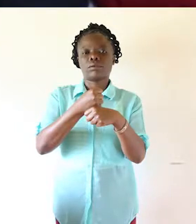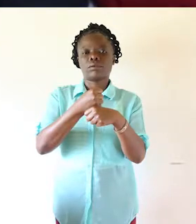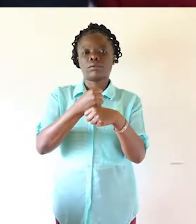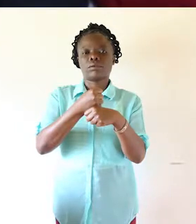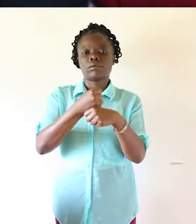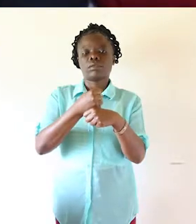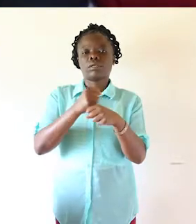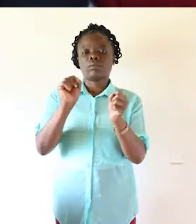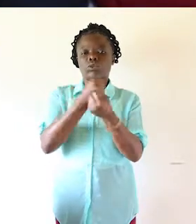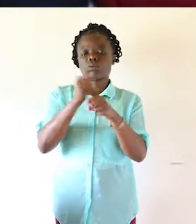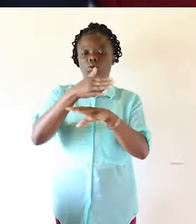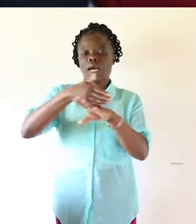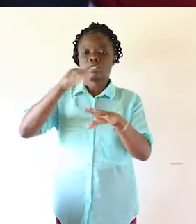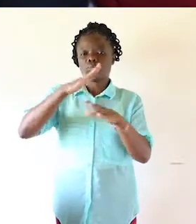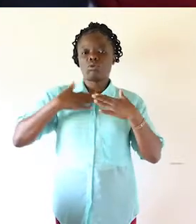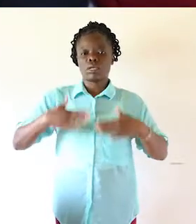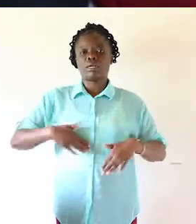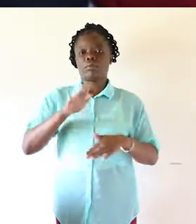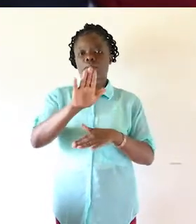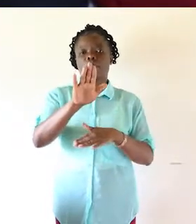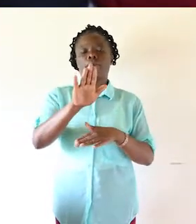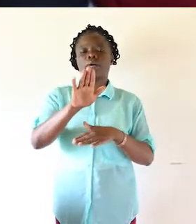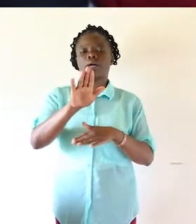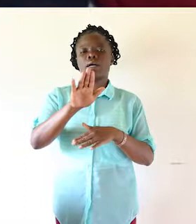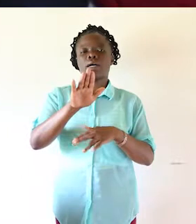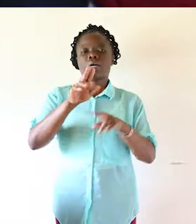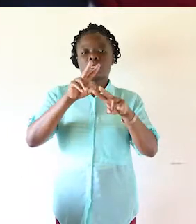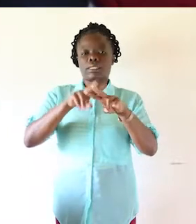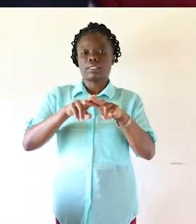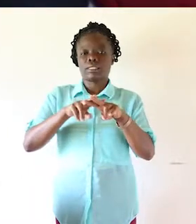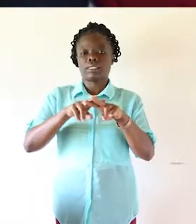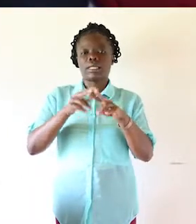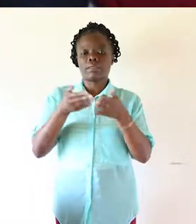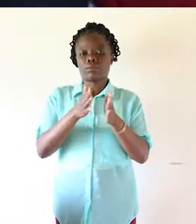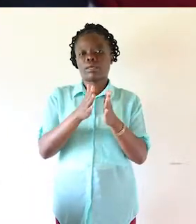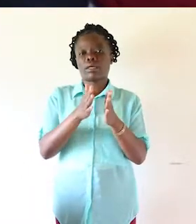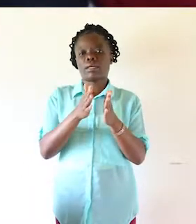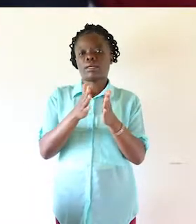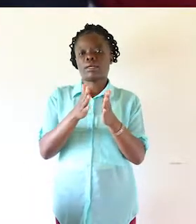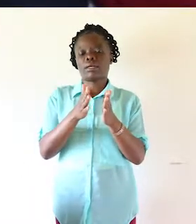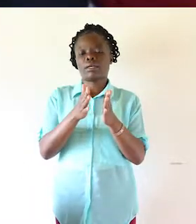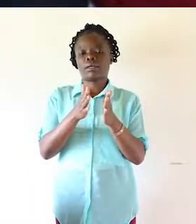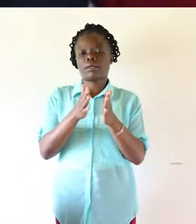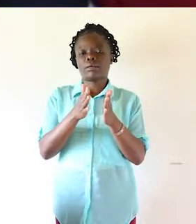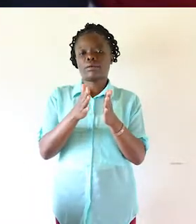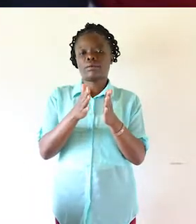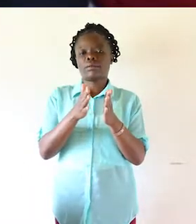it may hurt your body. If maybe you sit, no, here keep no.